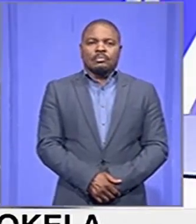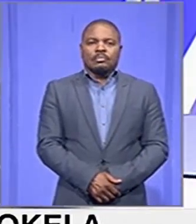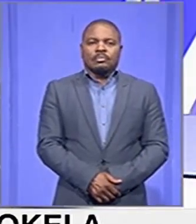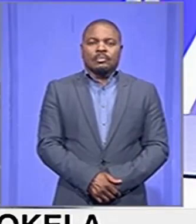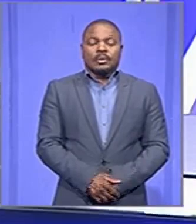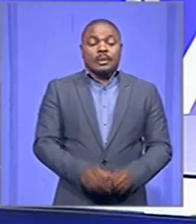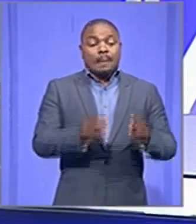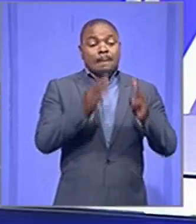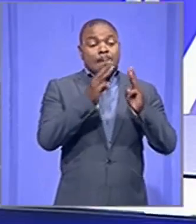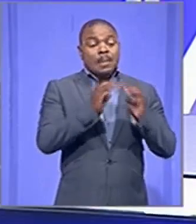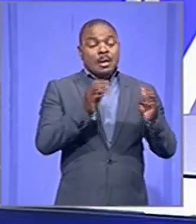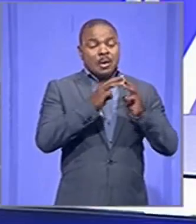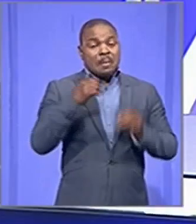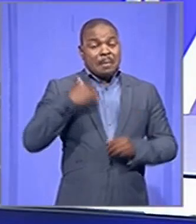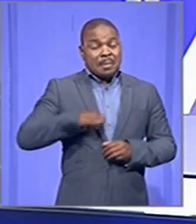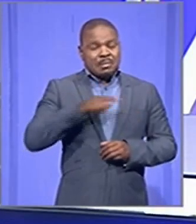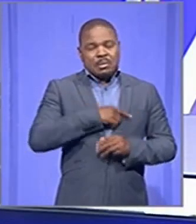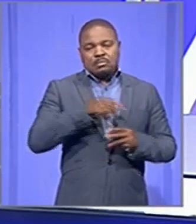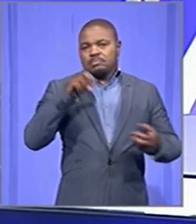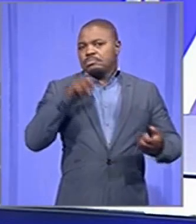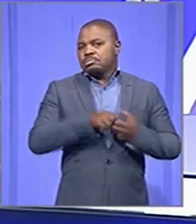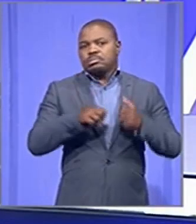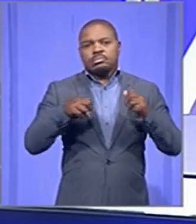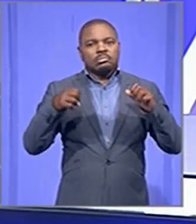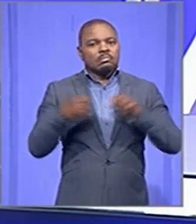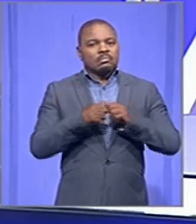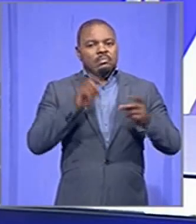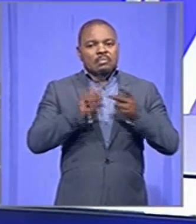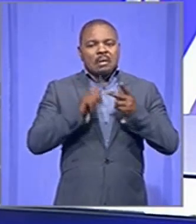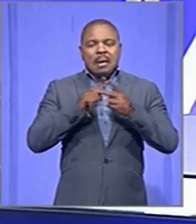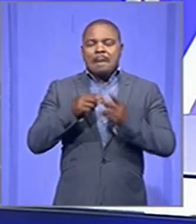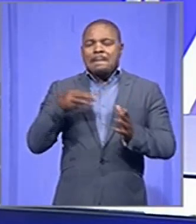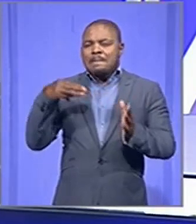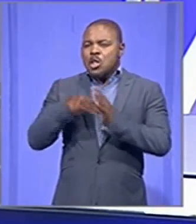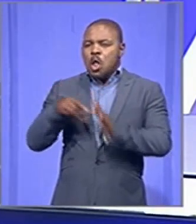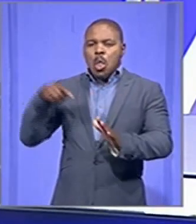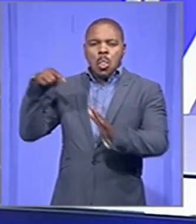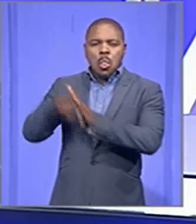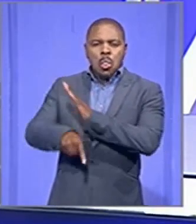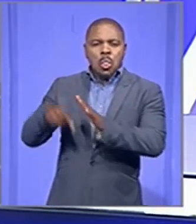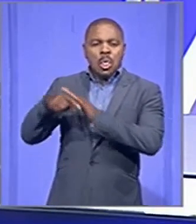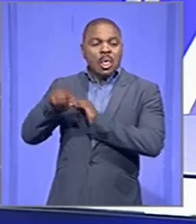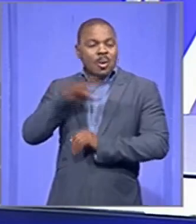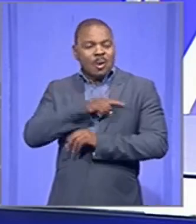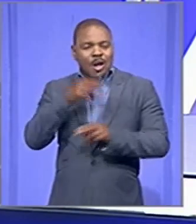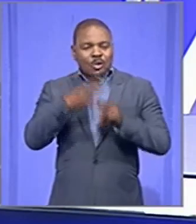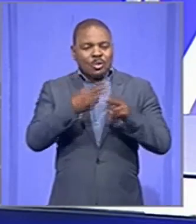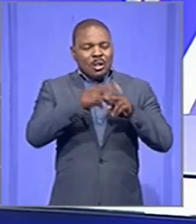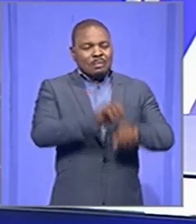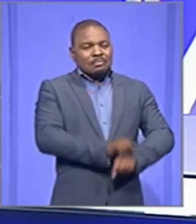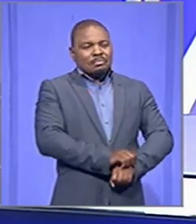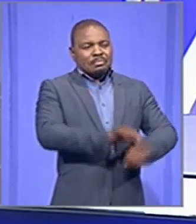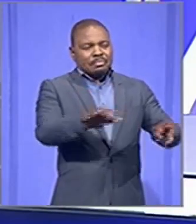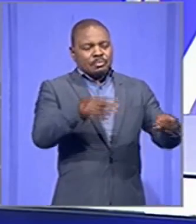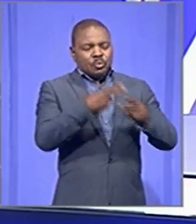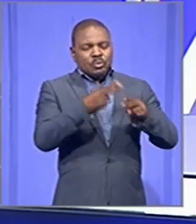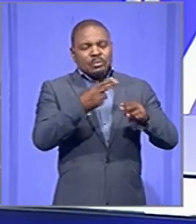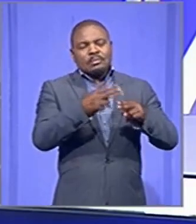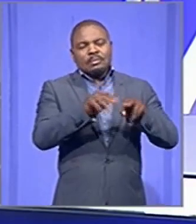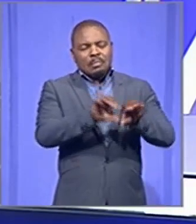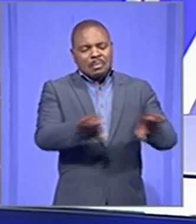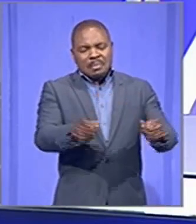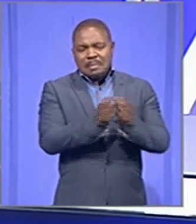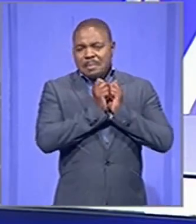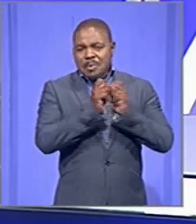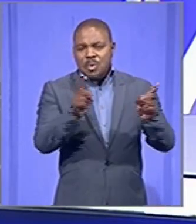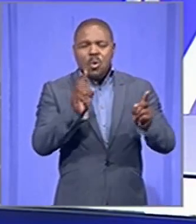Masepala wa Mangaung o sesa ka hara mathata mme o lahlelwa ke dimilione tsa diranta ka lebaka la mantle a tsholohang dipeipi tse phatlohang le ho dutla ha